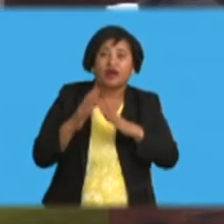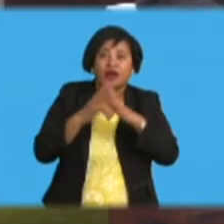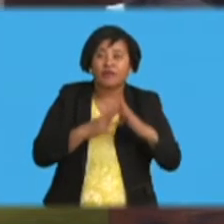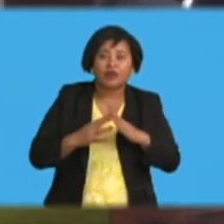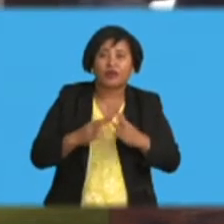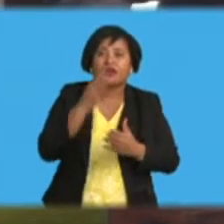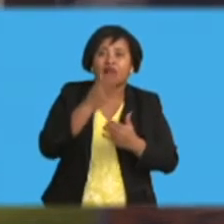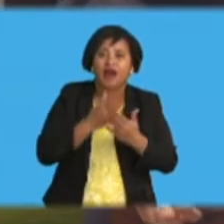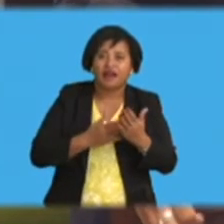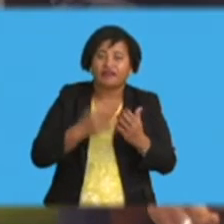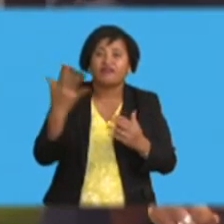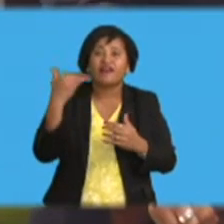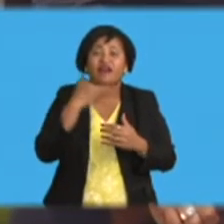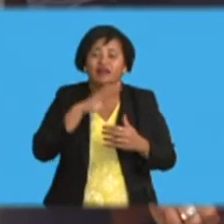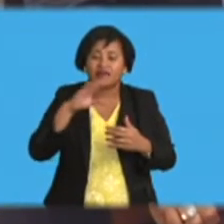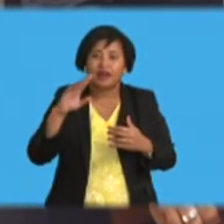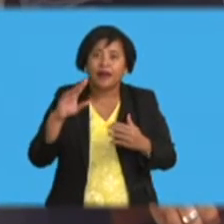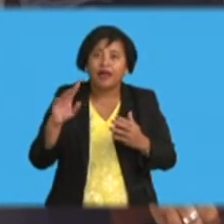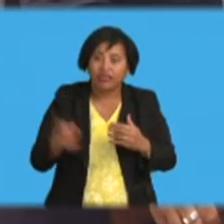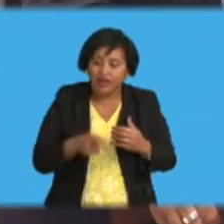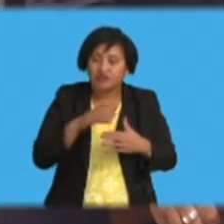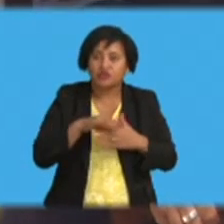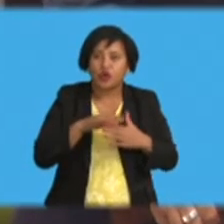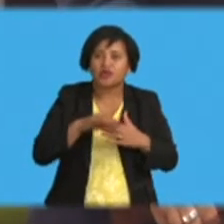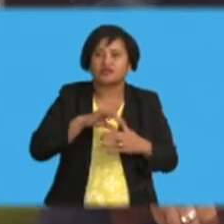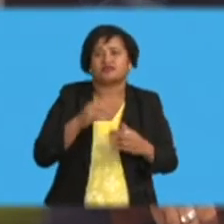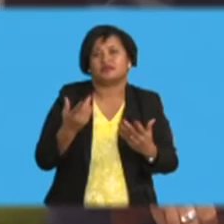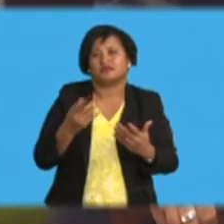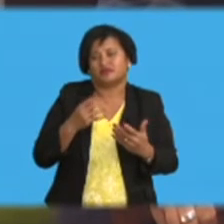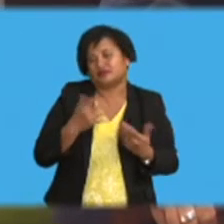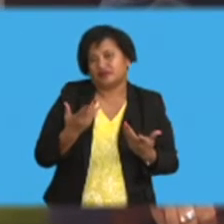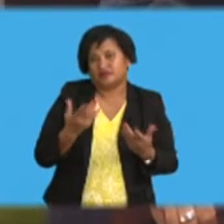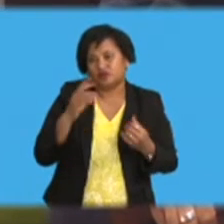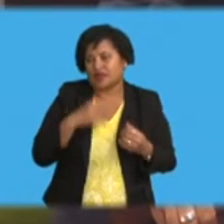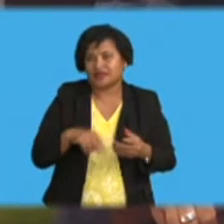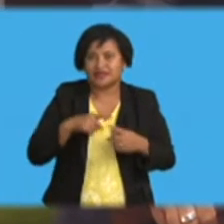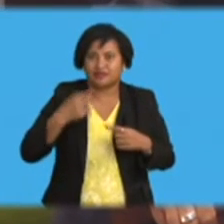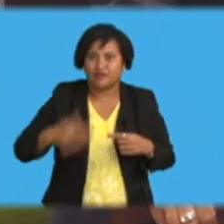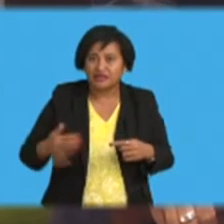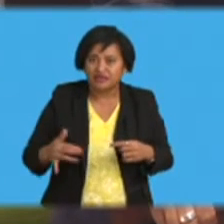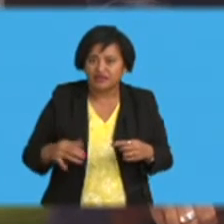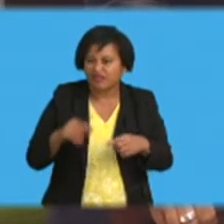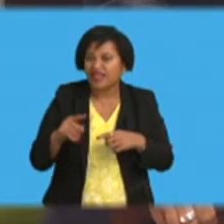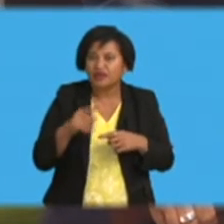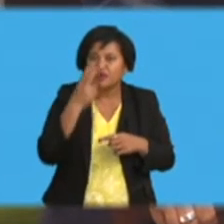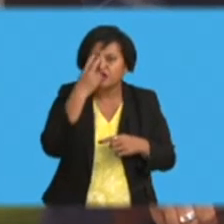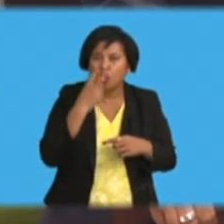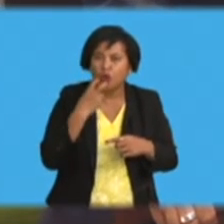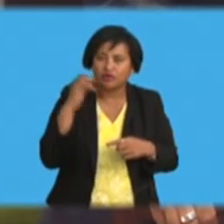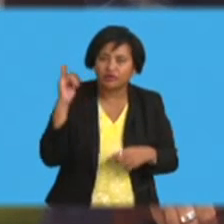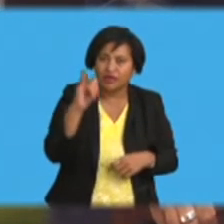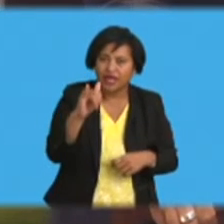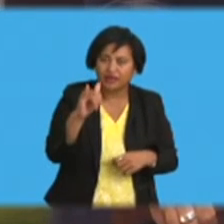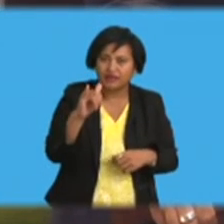a month in lease rental alone, significantly above market rates for an 18-year-old aircraft. The